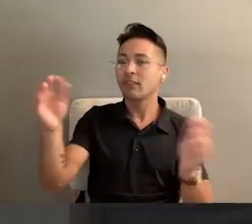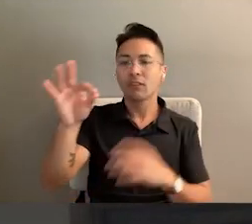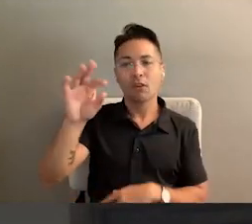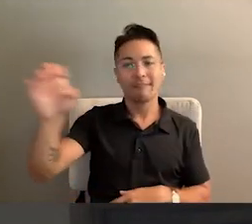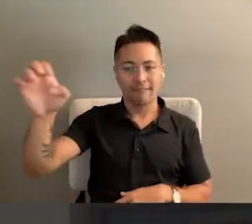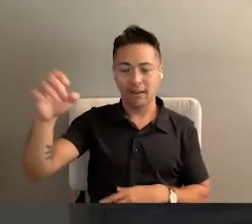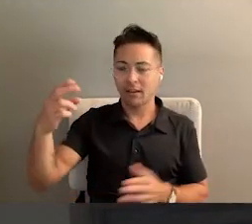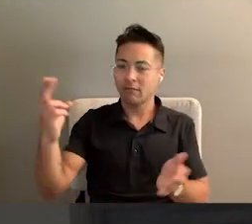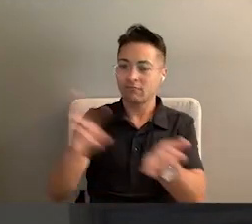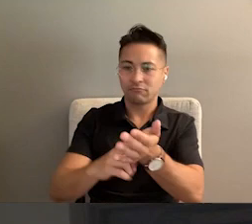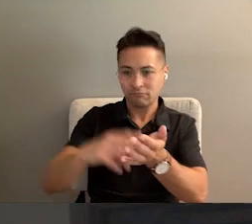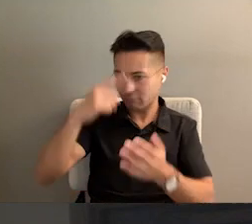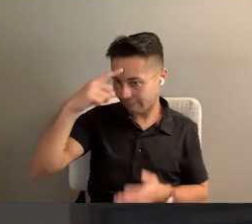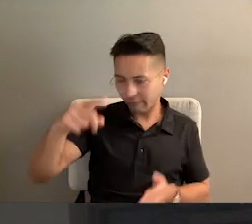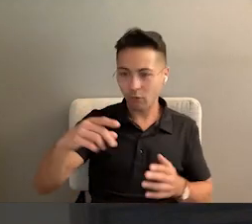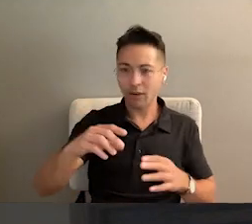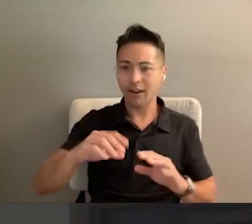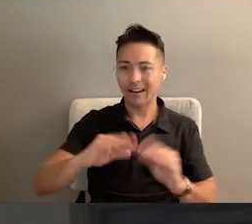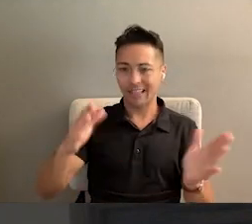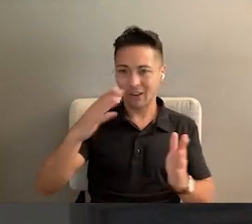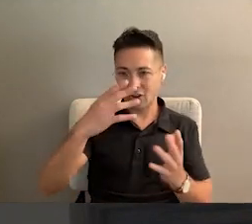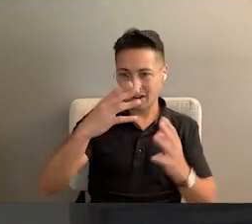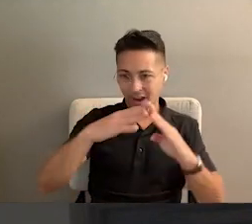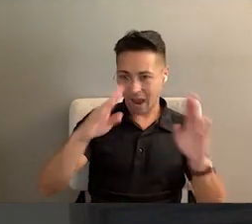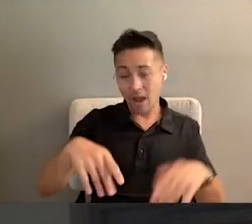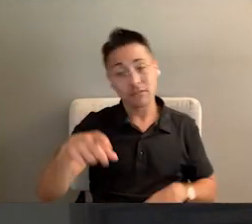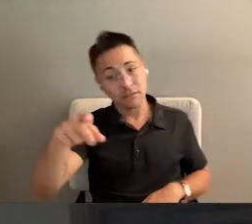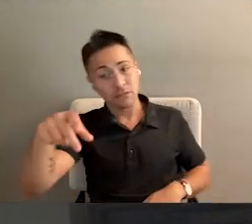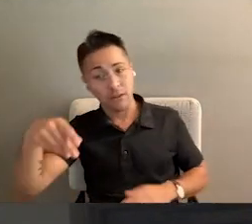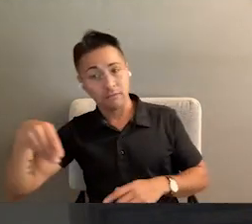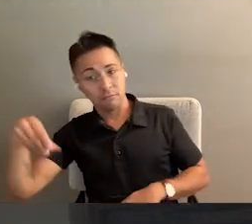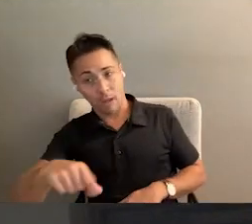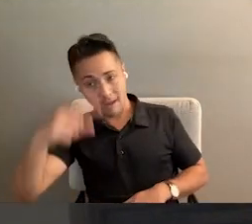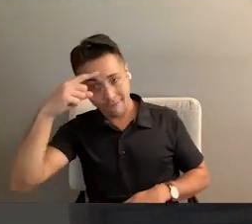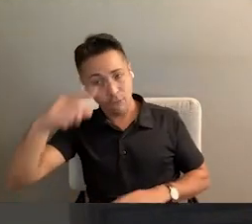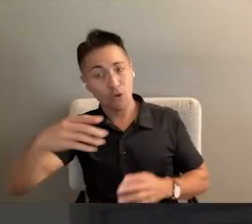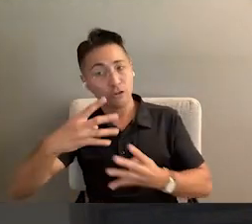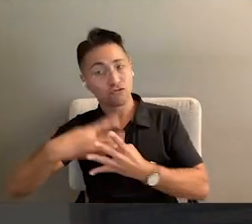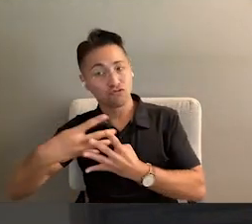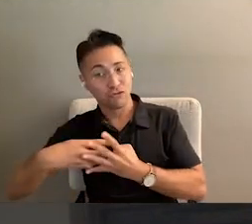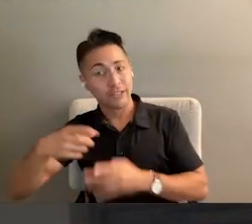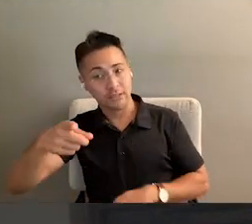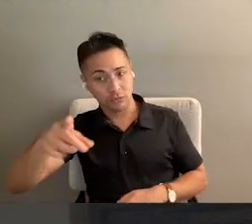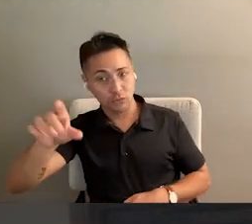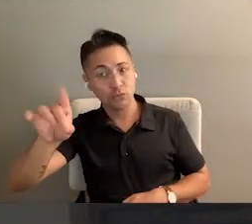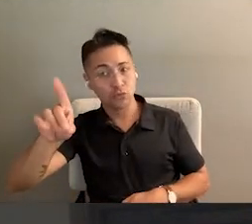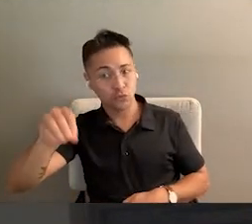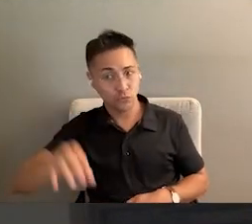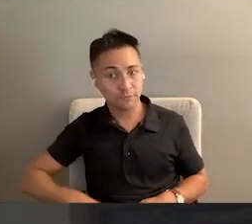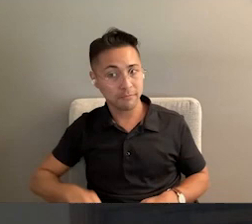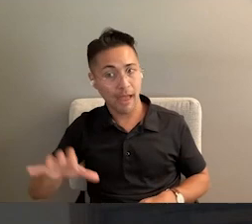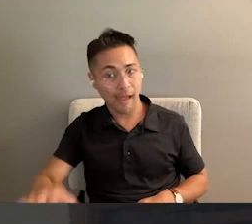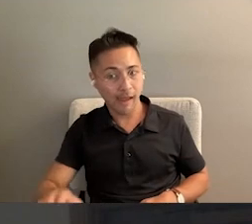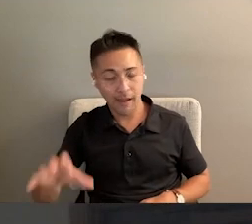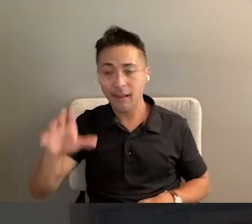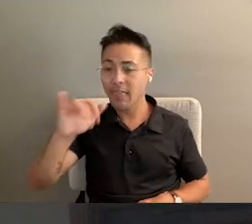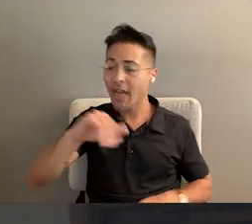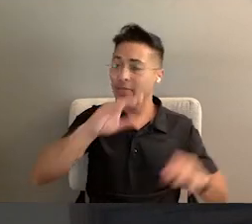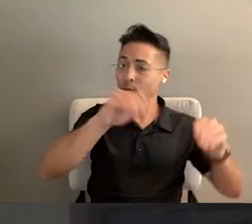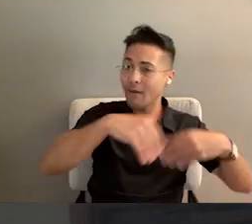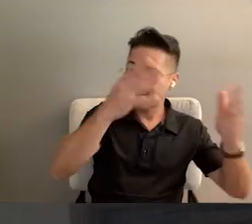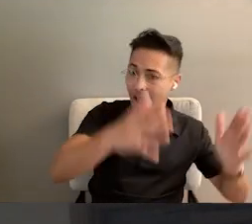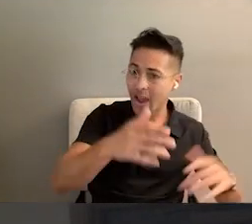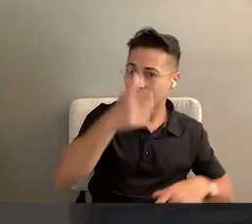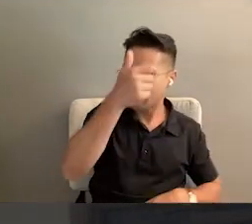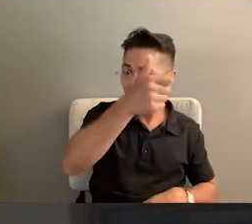fee, clearinghouse? No. There's no fee to register for the clearinghouse. You do have to pay for the screenings though.